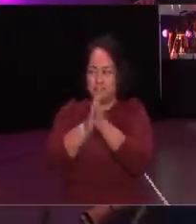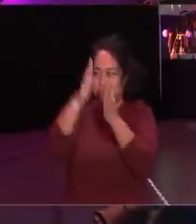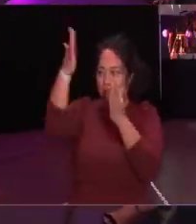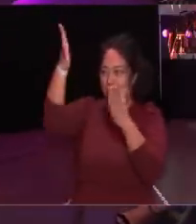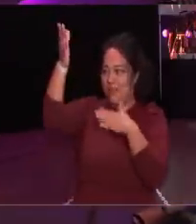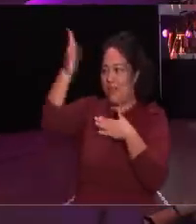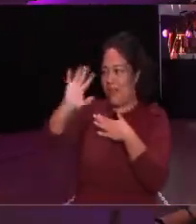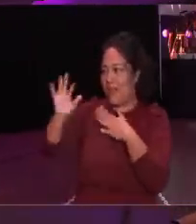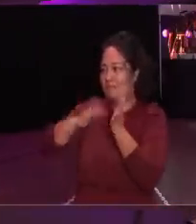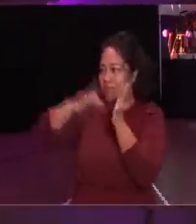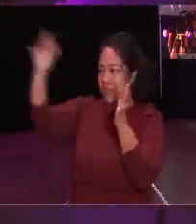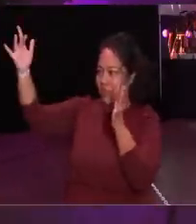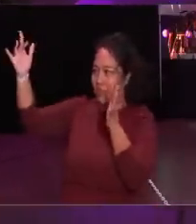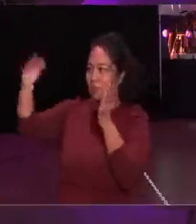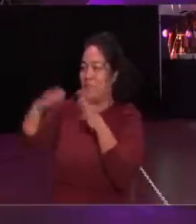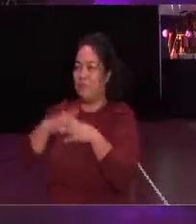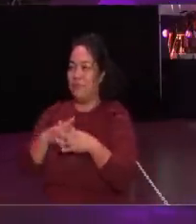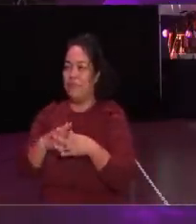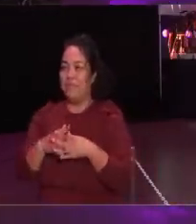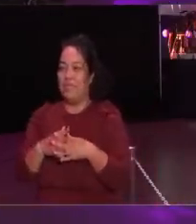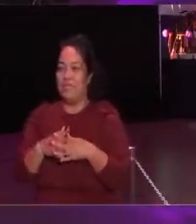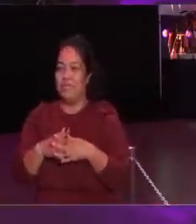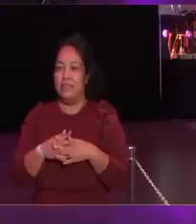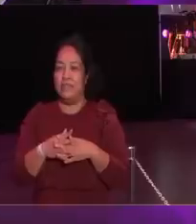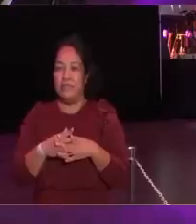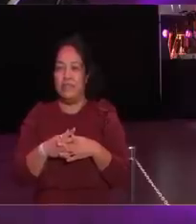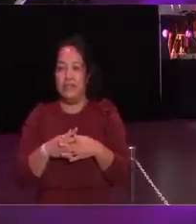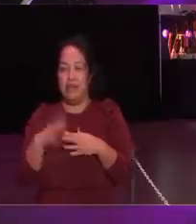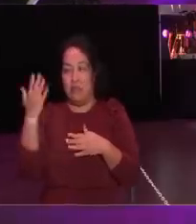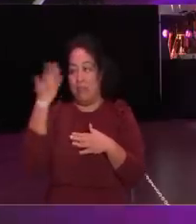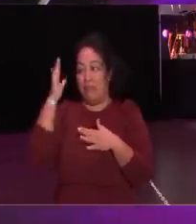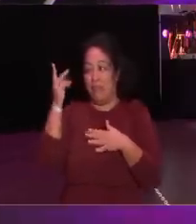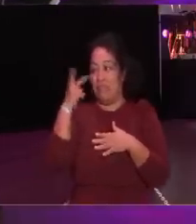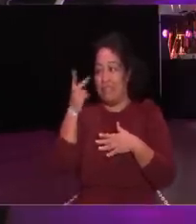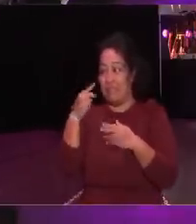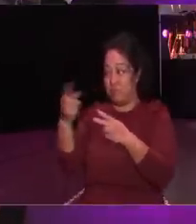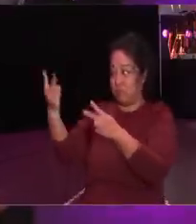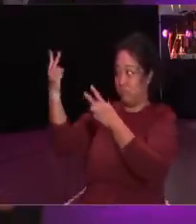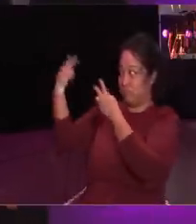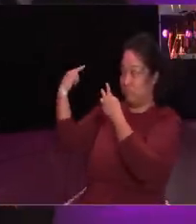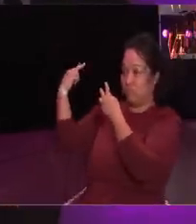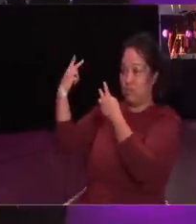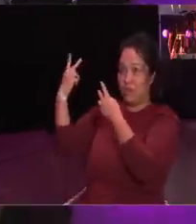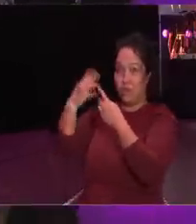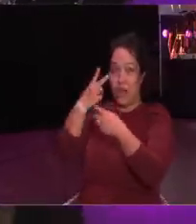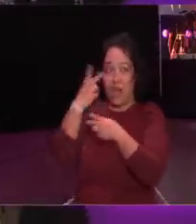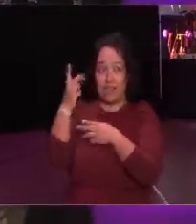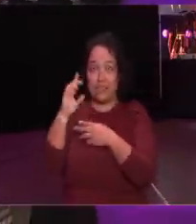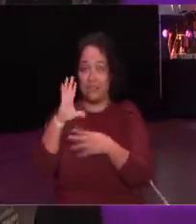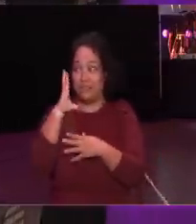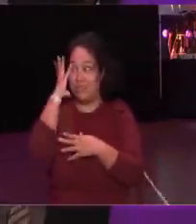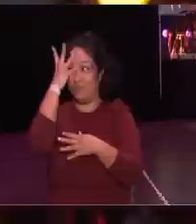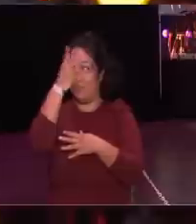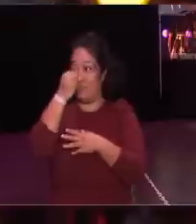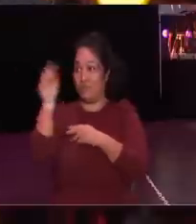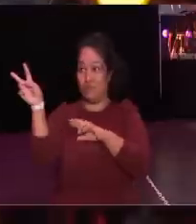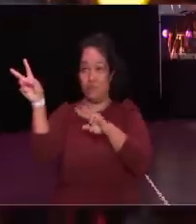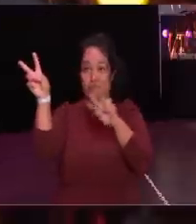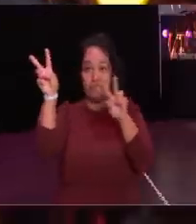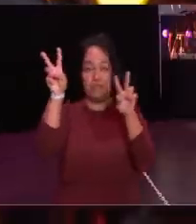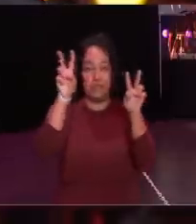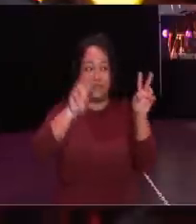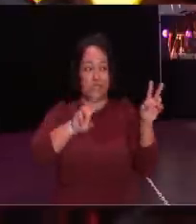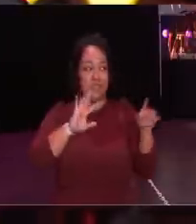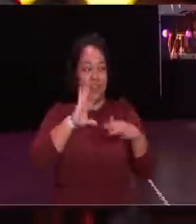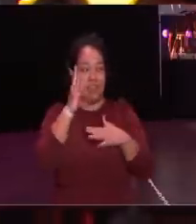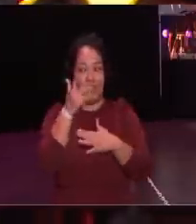praise the God of glory. Yo no sé si ustedes pueden mirar para atrás. I don't know if you can see back. Pero what I see right now is beautiful. Pero lo que veo es